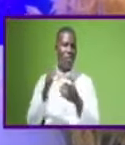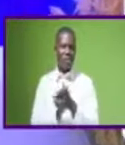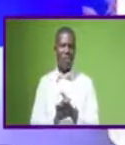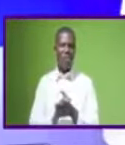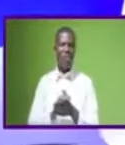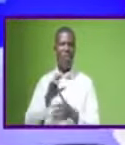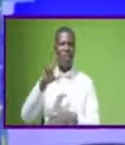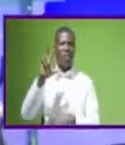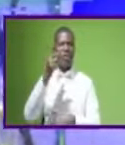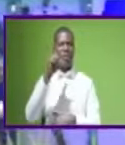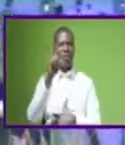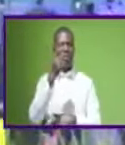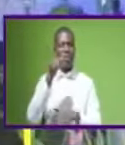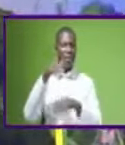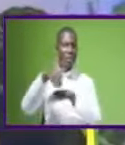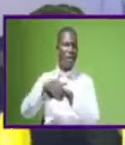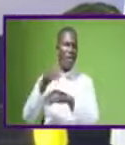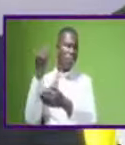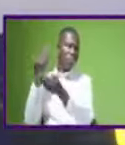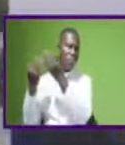Yes. That first night be a chem.